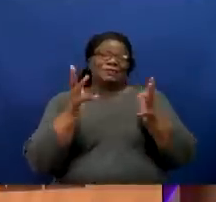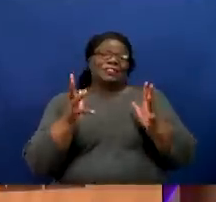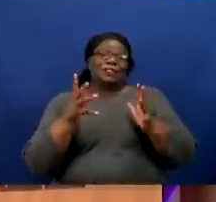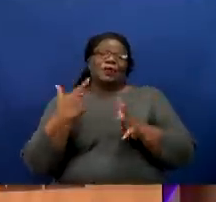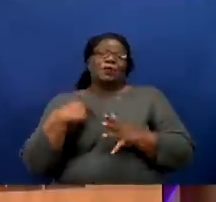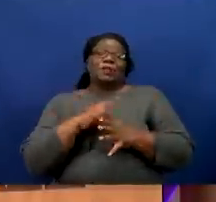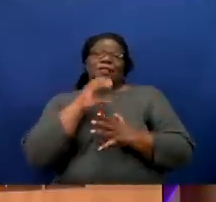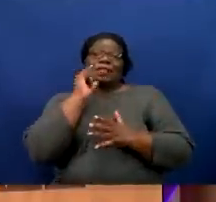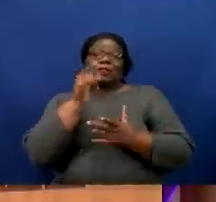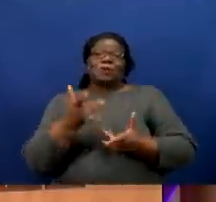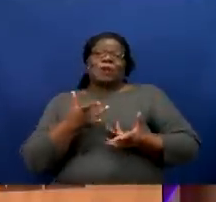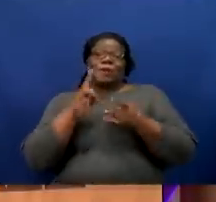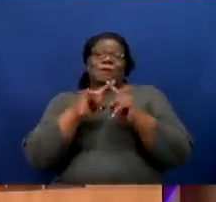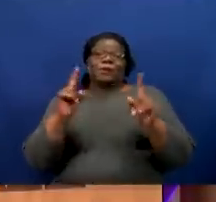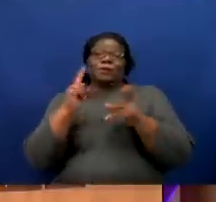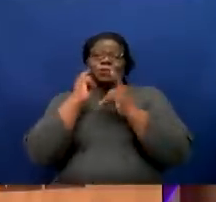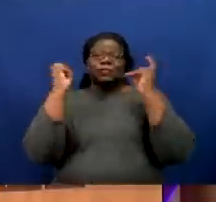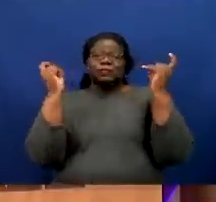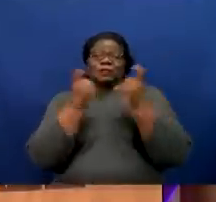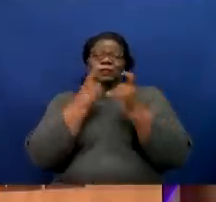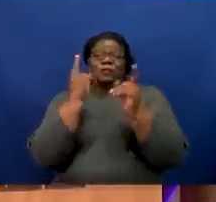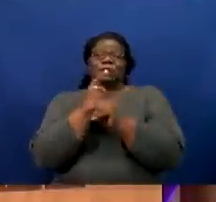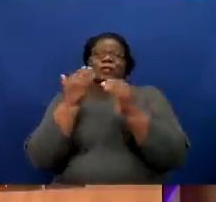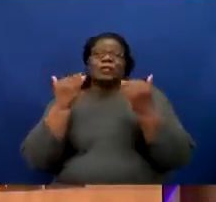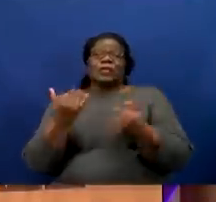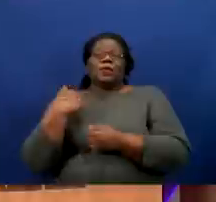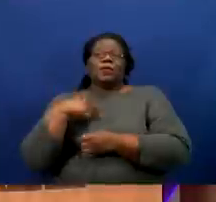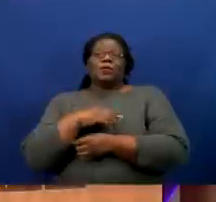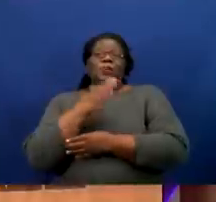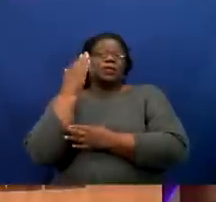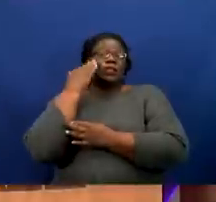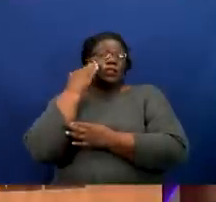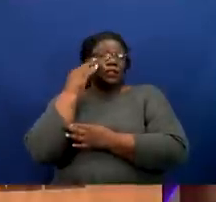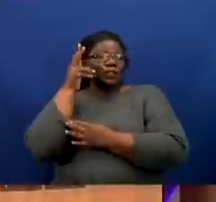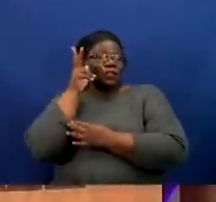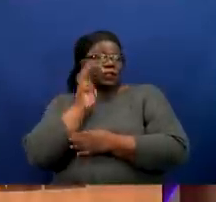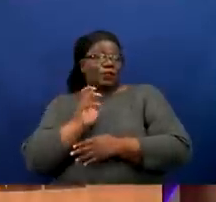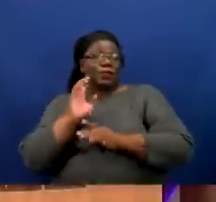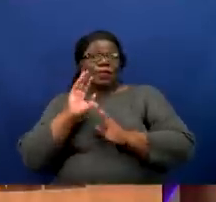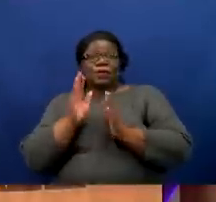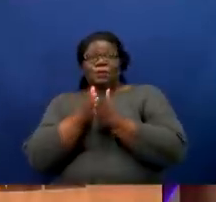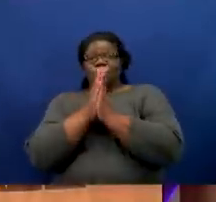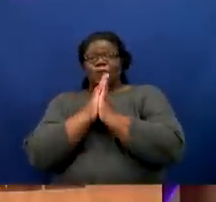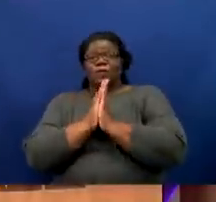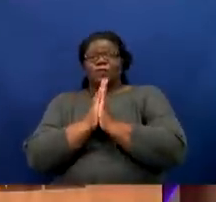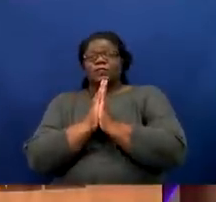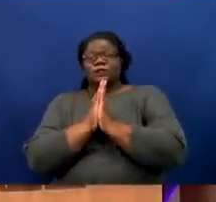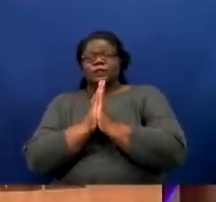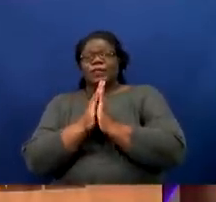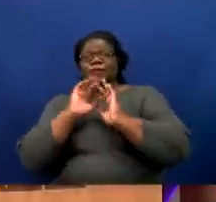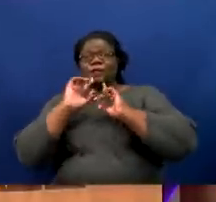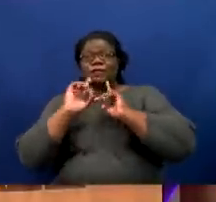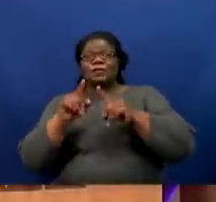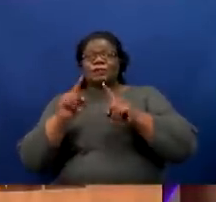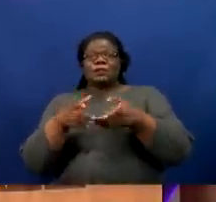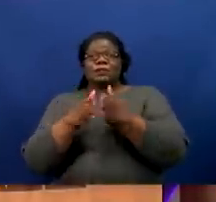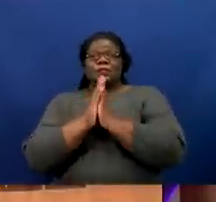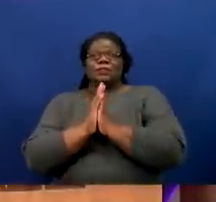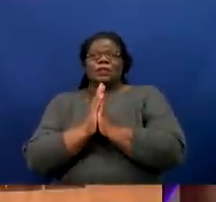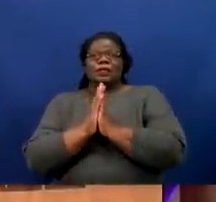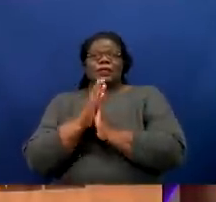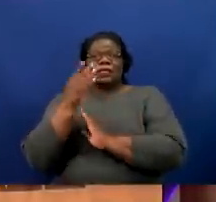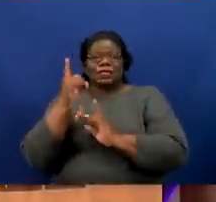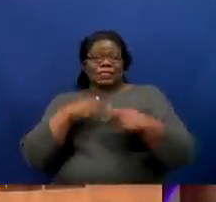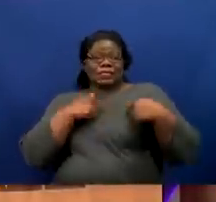wait for it. God, we will shout right now because we know that you are prayer hearing and a prayer answering God. And we know that because we've asked that you